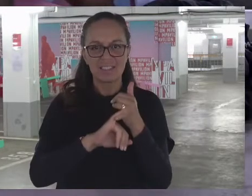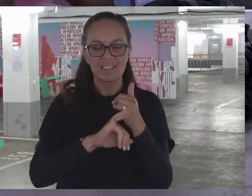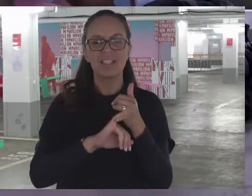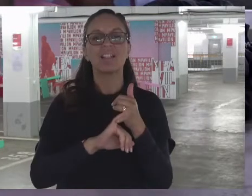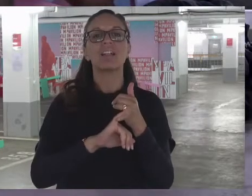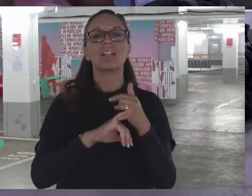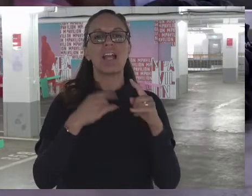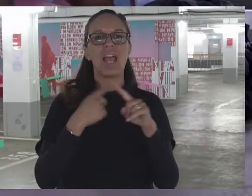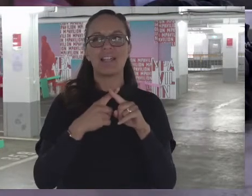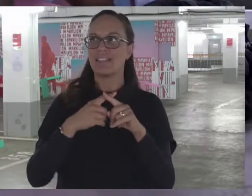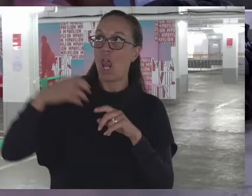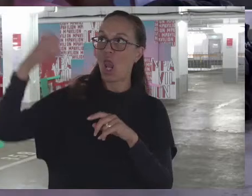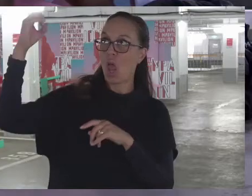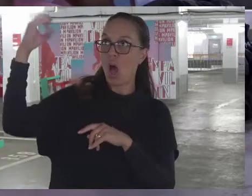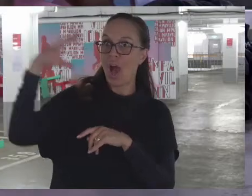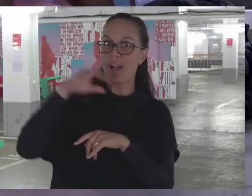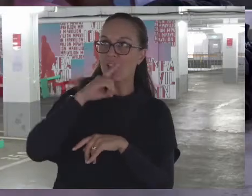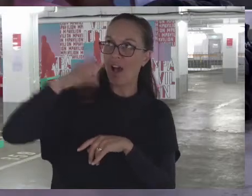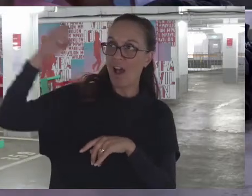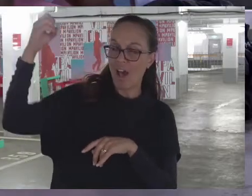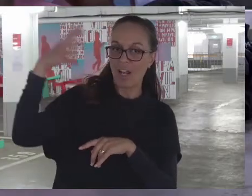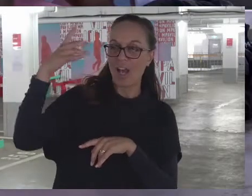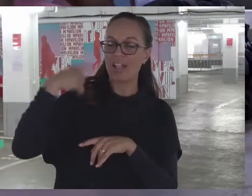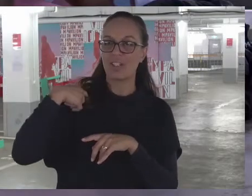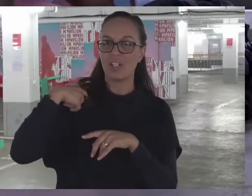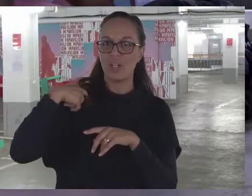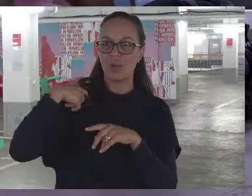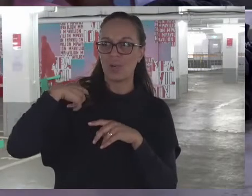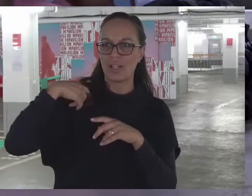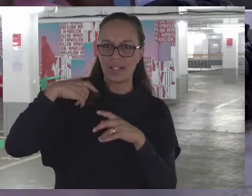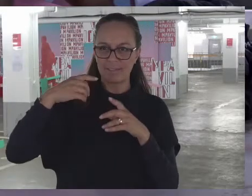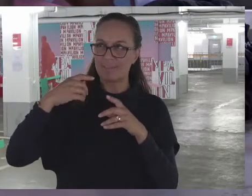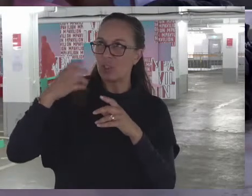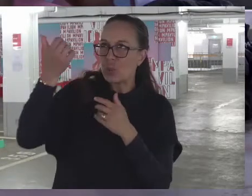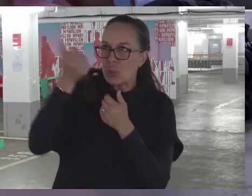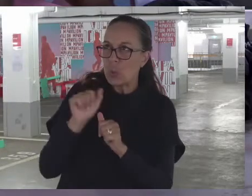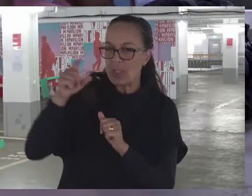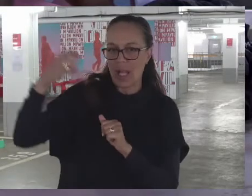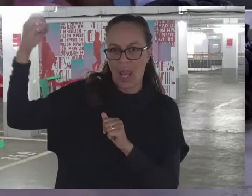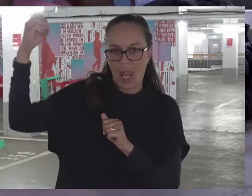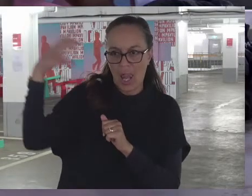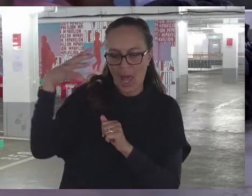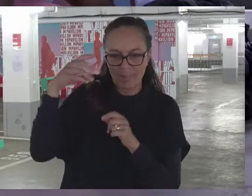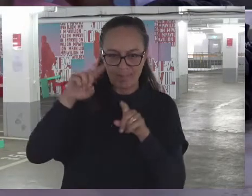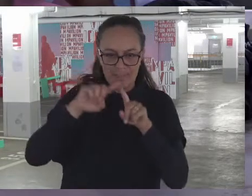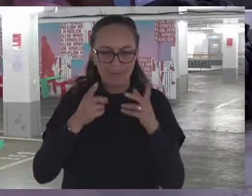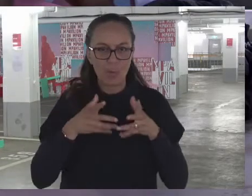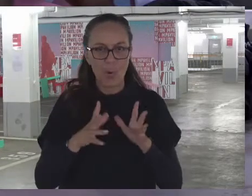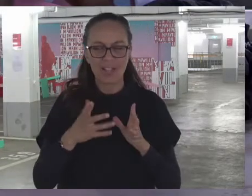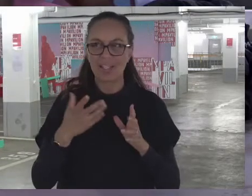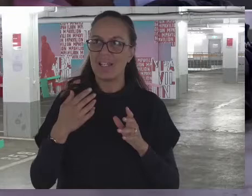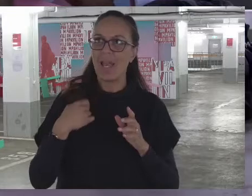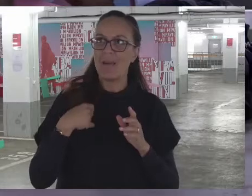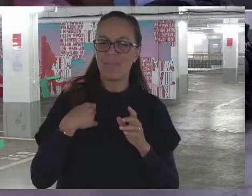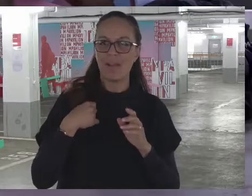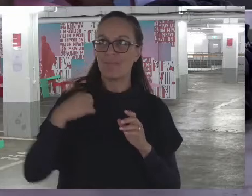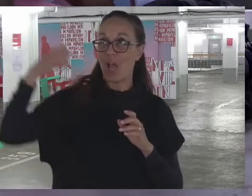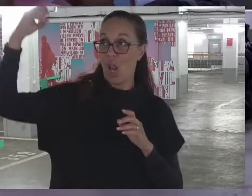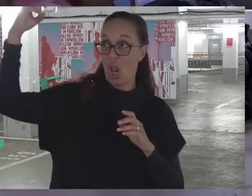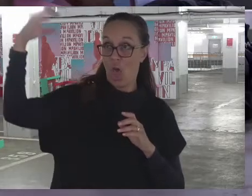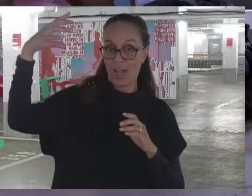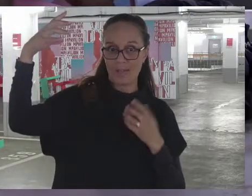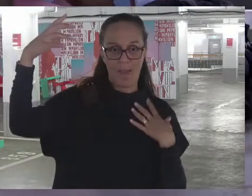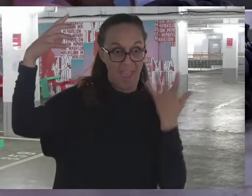of I'm putting my hands into the light, whereas, there's this kind of